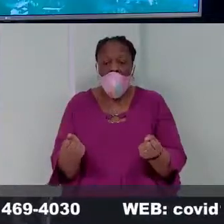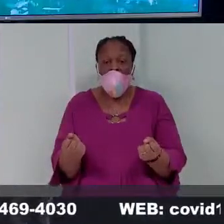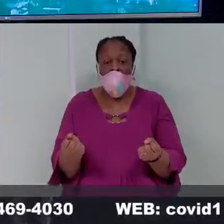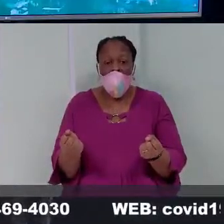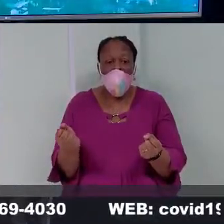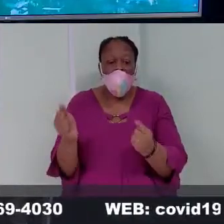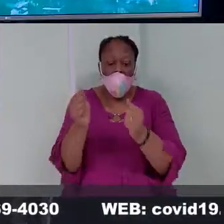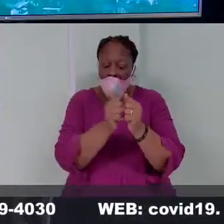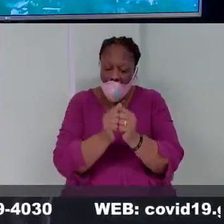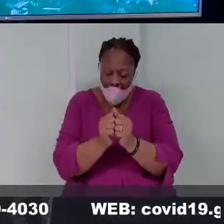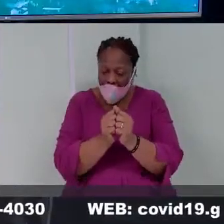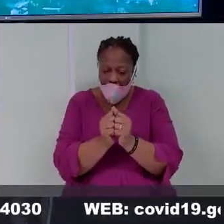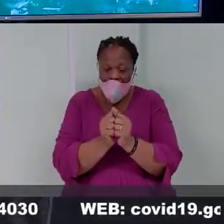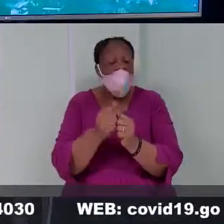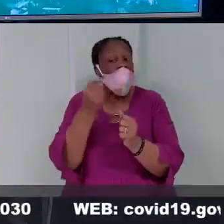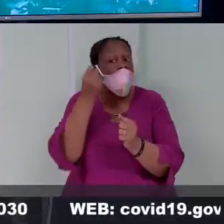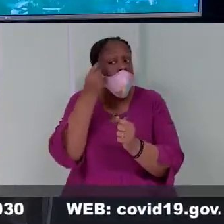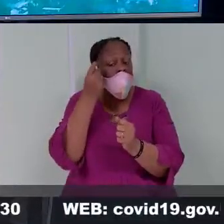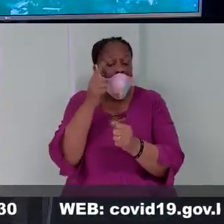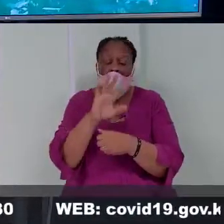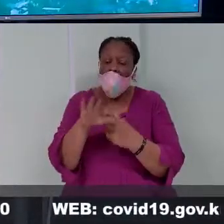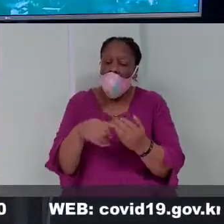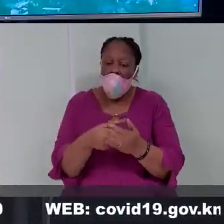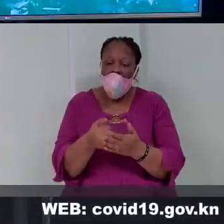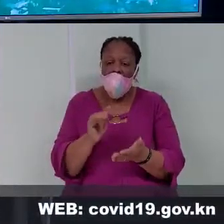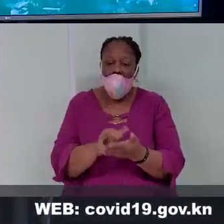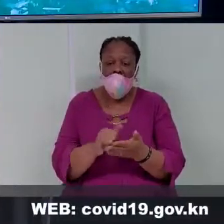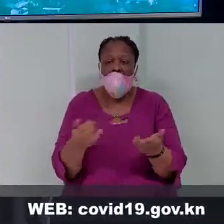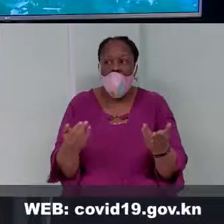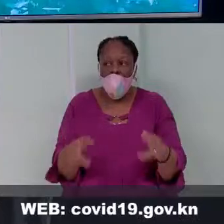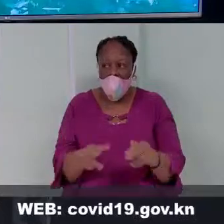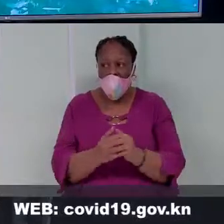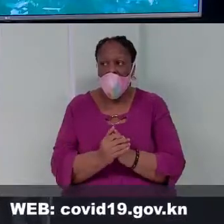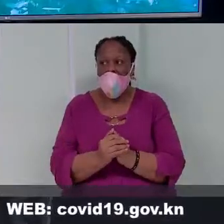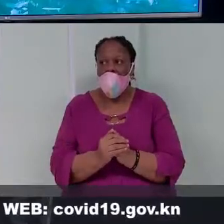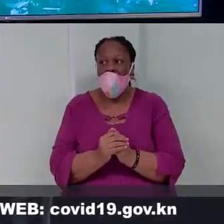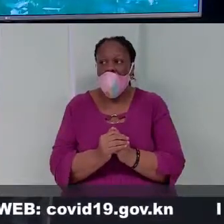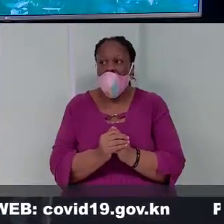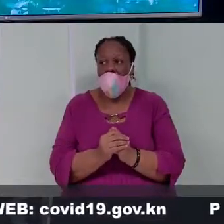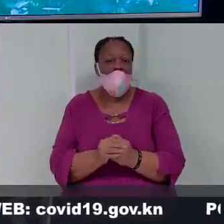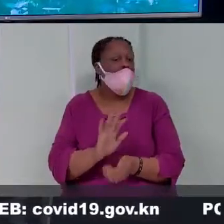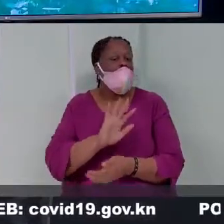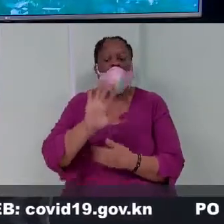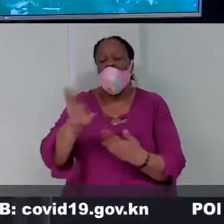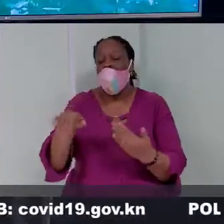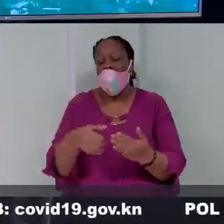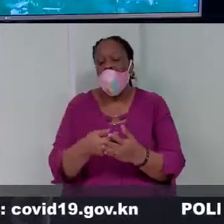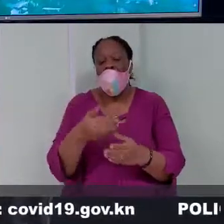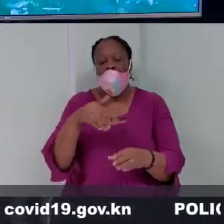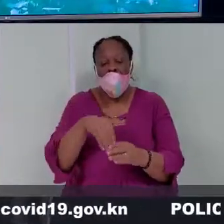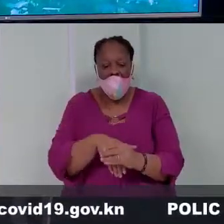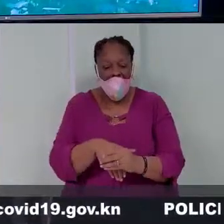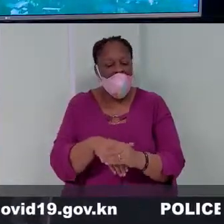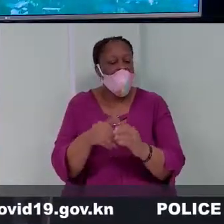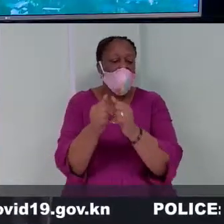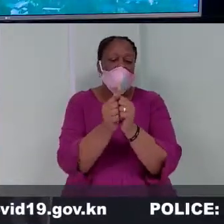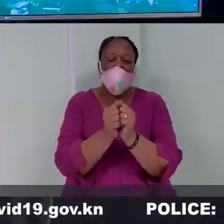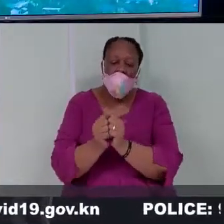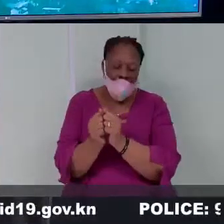this together. I think it was the reigning Calypso monarch that said that we are all in this